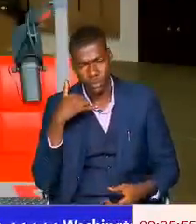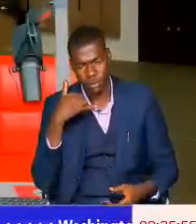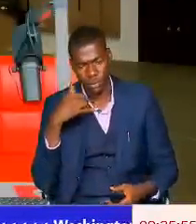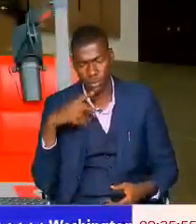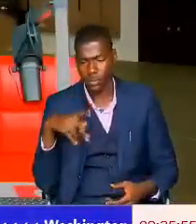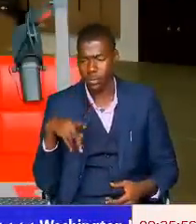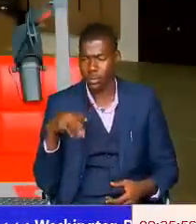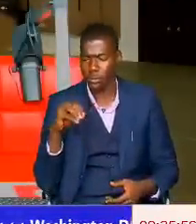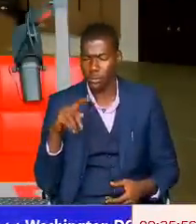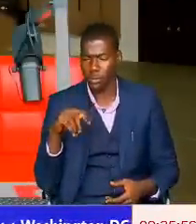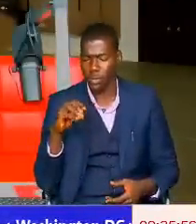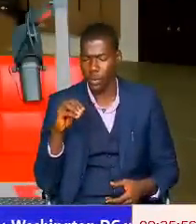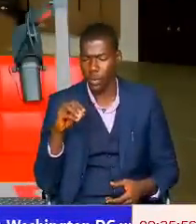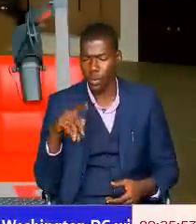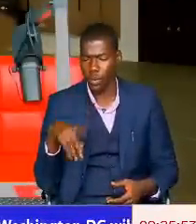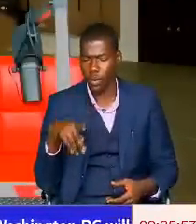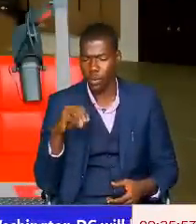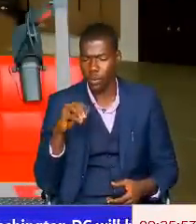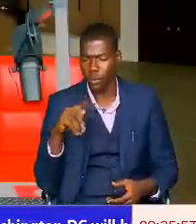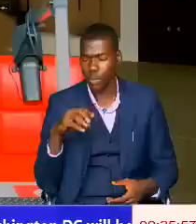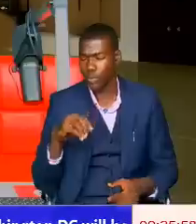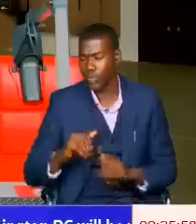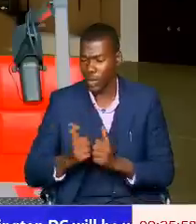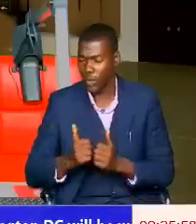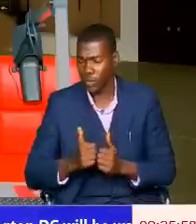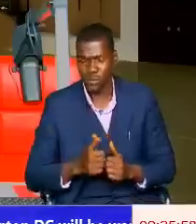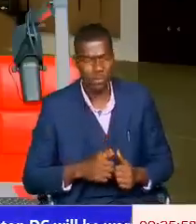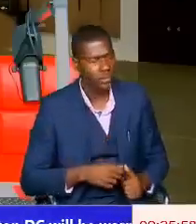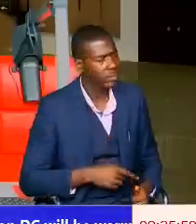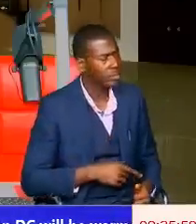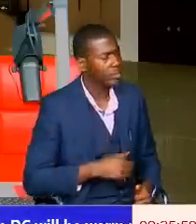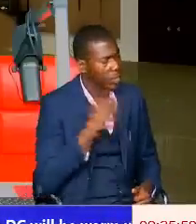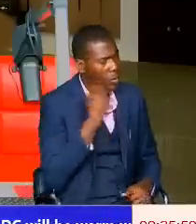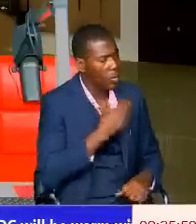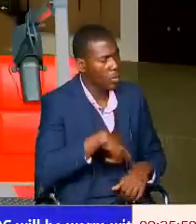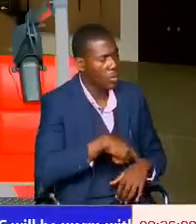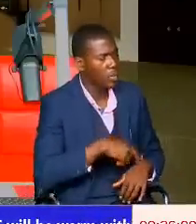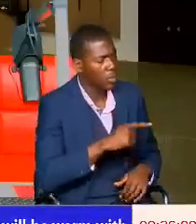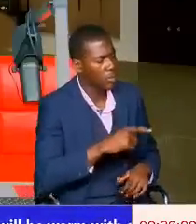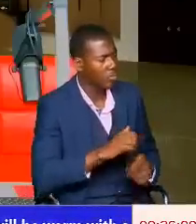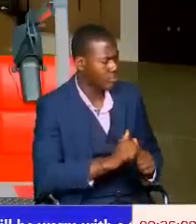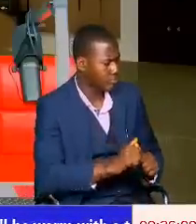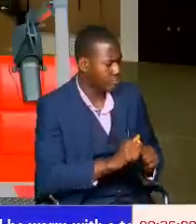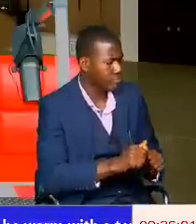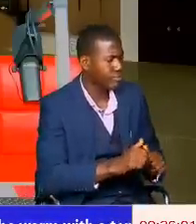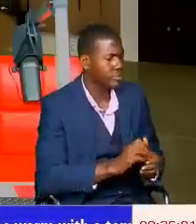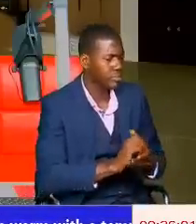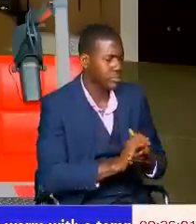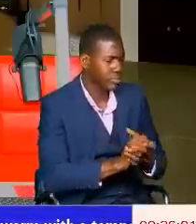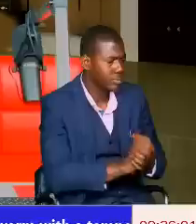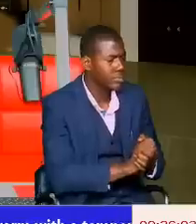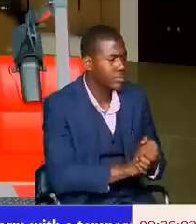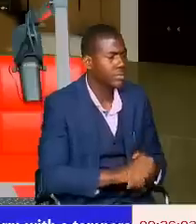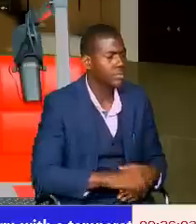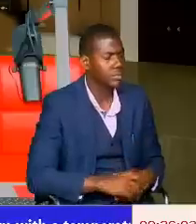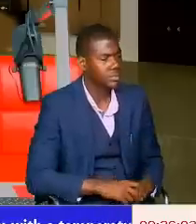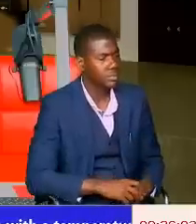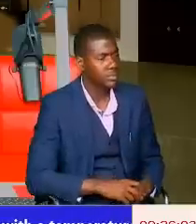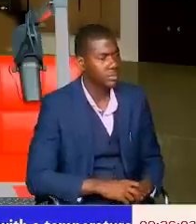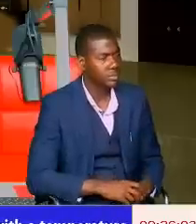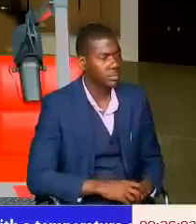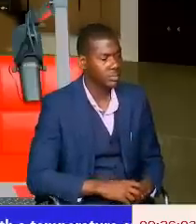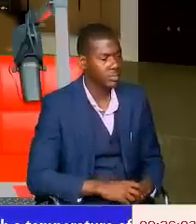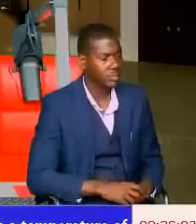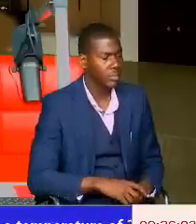Ambassador Potopoto. My ordinary, may God Almighty continue to strengthen you. Amen, and you too, sir. The eyes